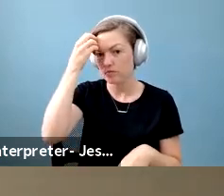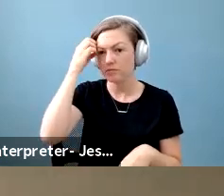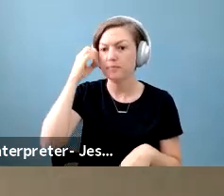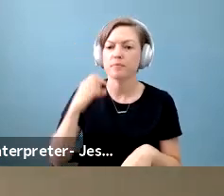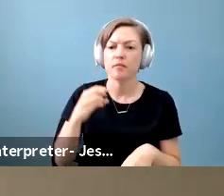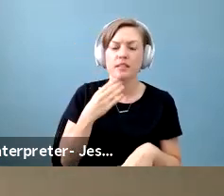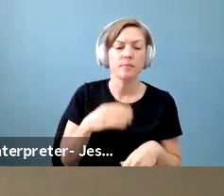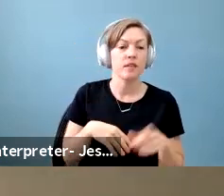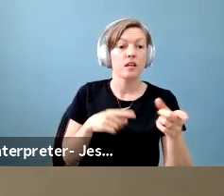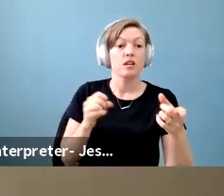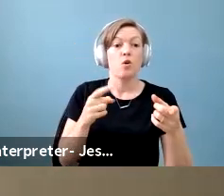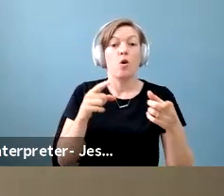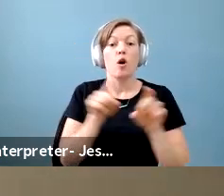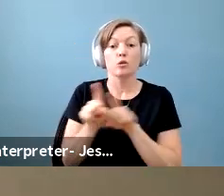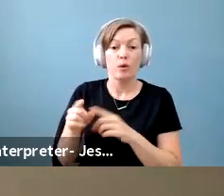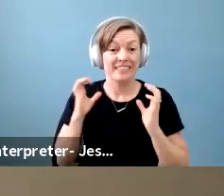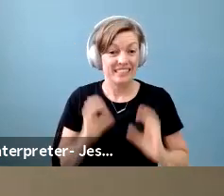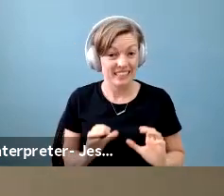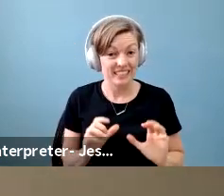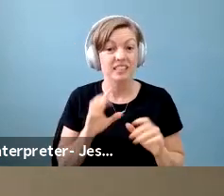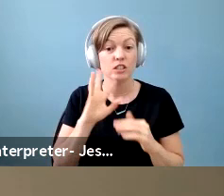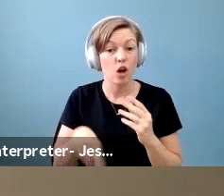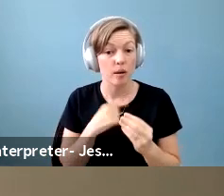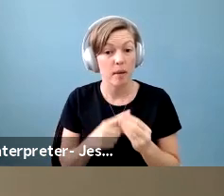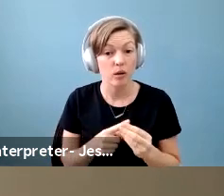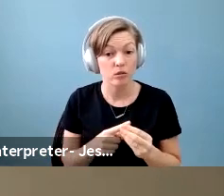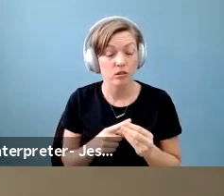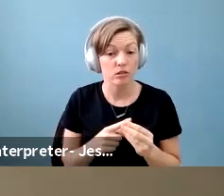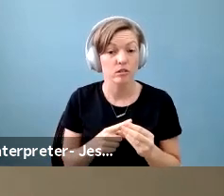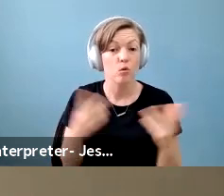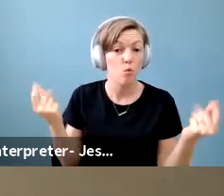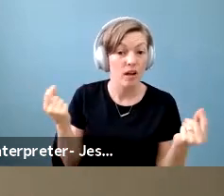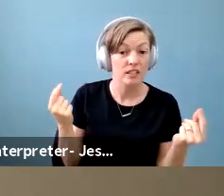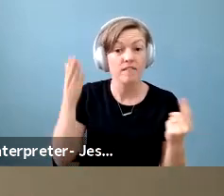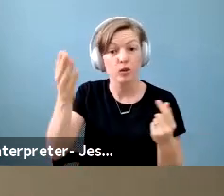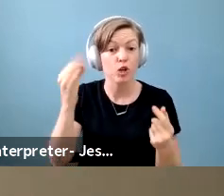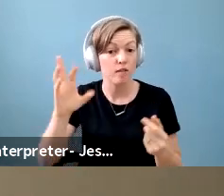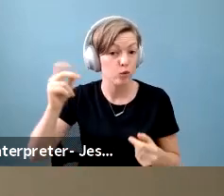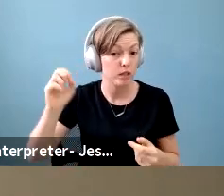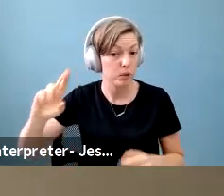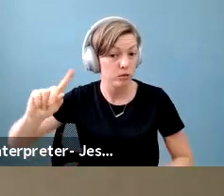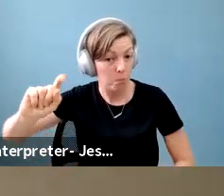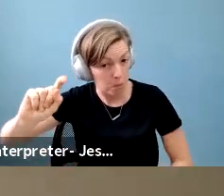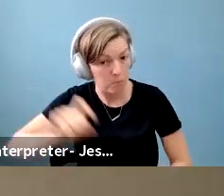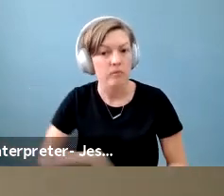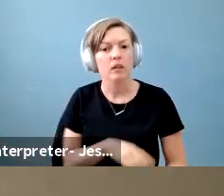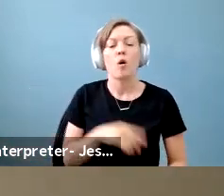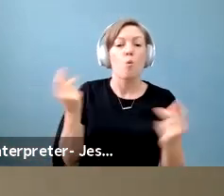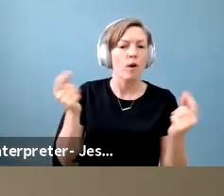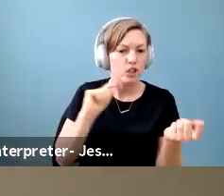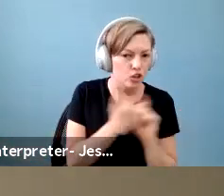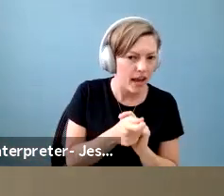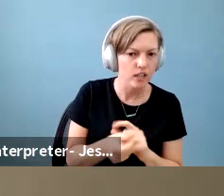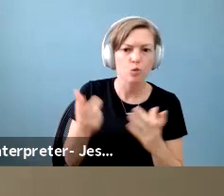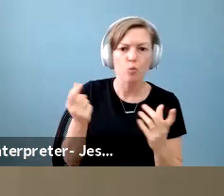also citizens, to talk about what the future of CRISPR should be. What's changed and what's